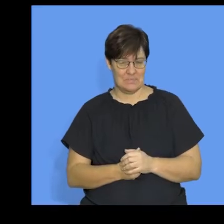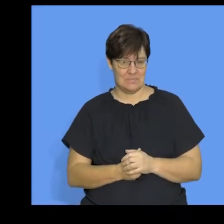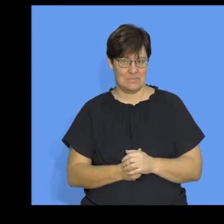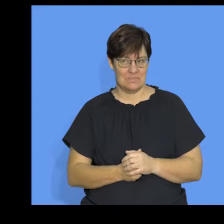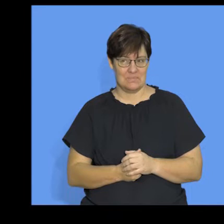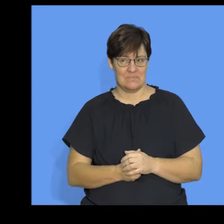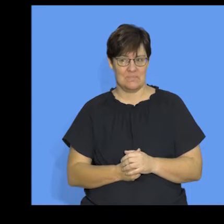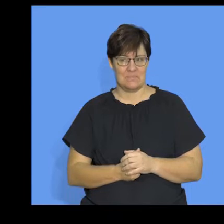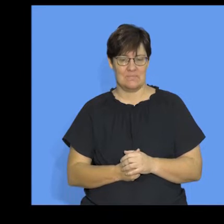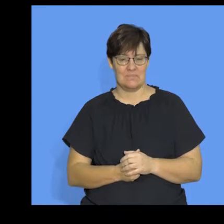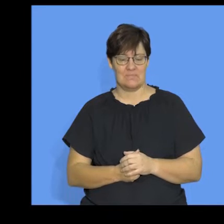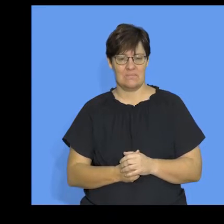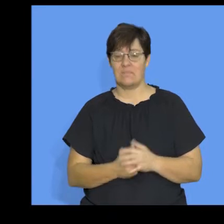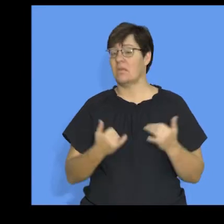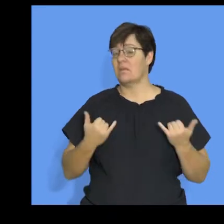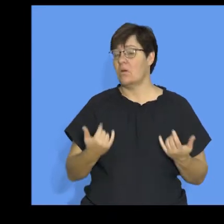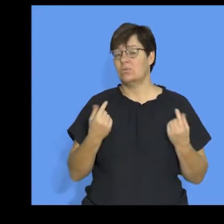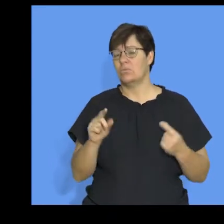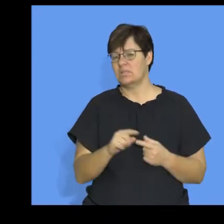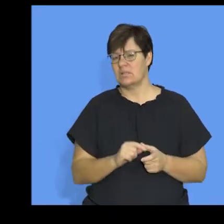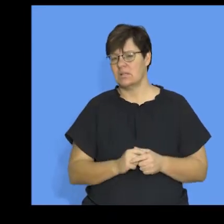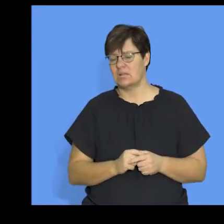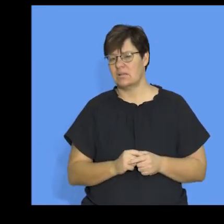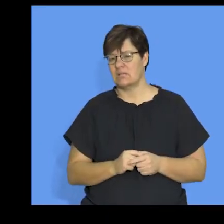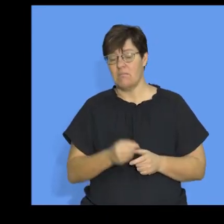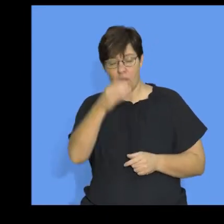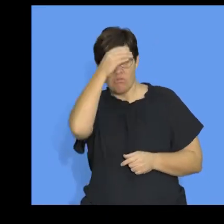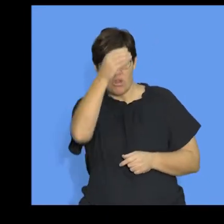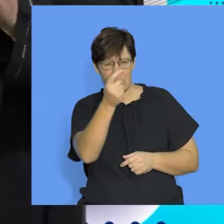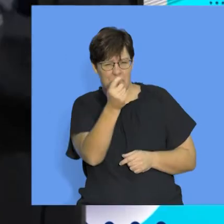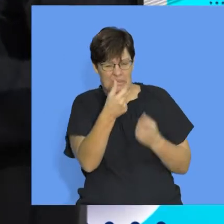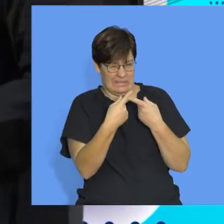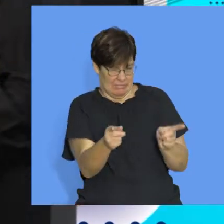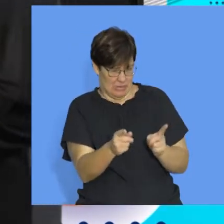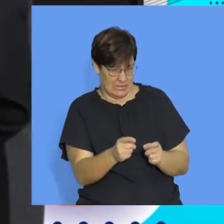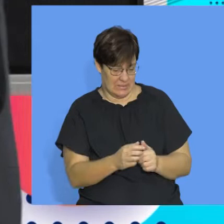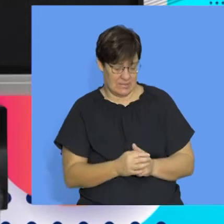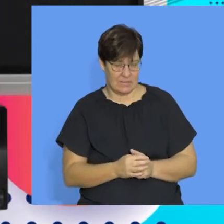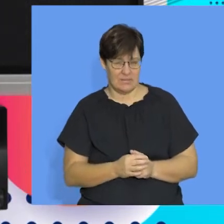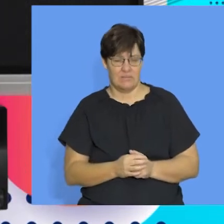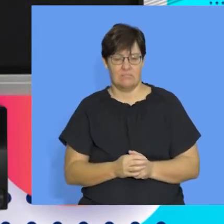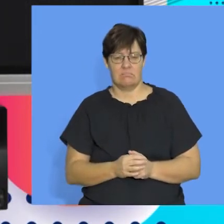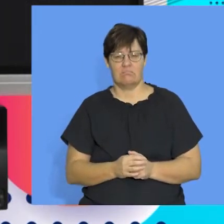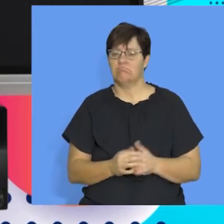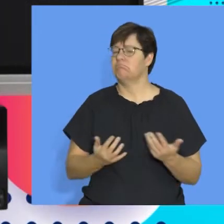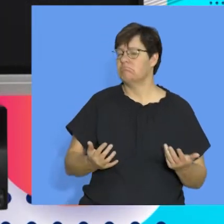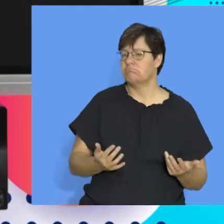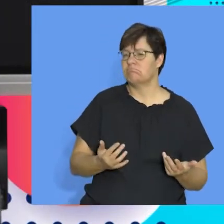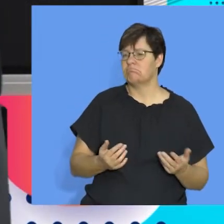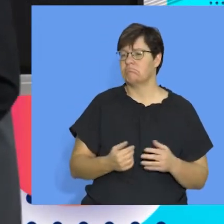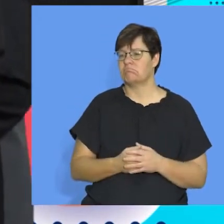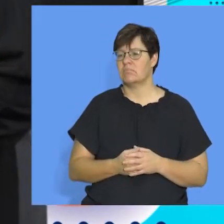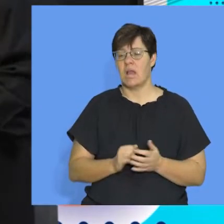Okay, so now we come to a different concept, right? We talk about fixed costs.